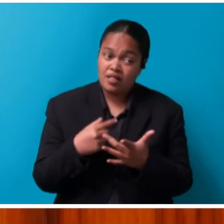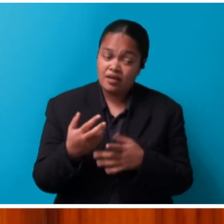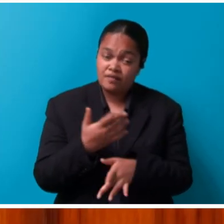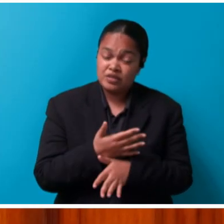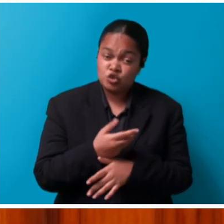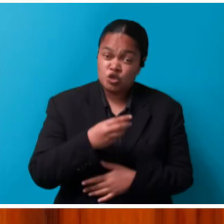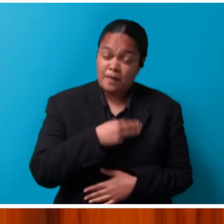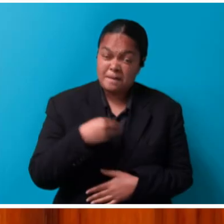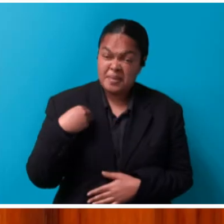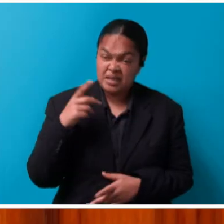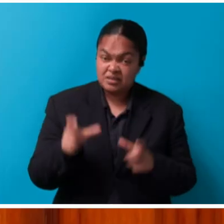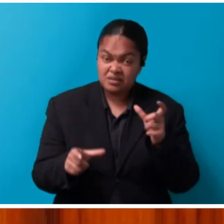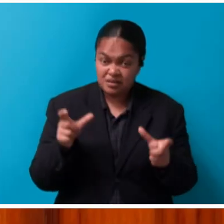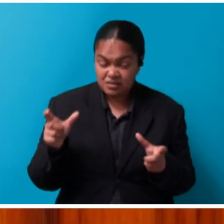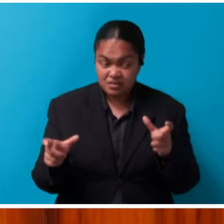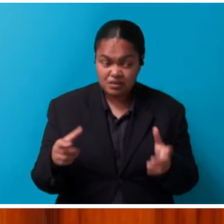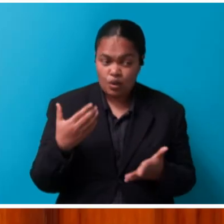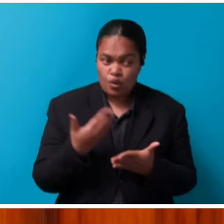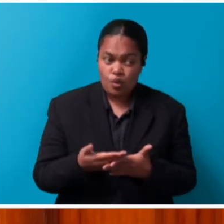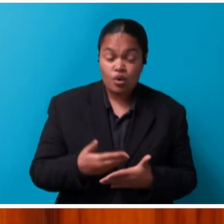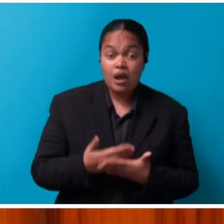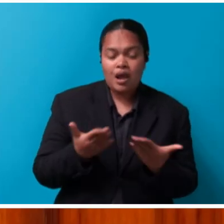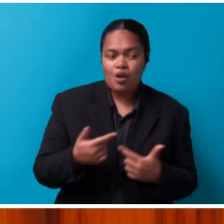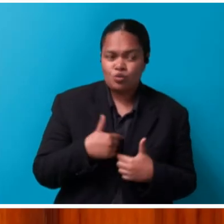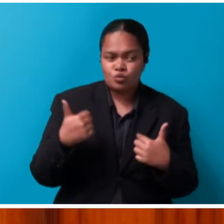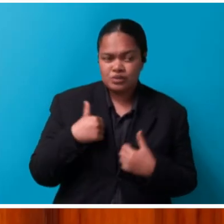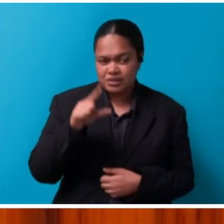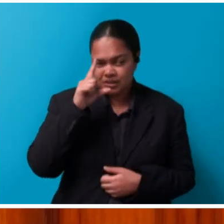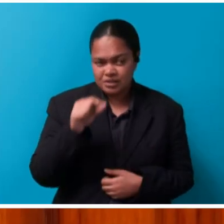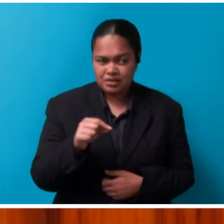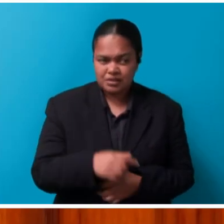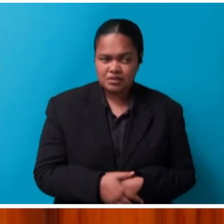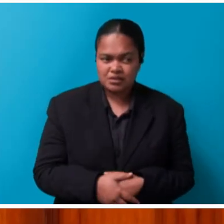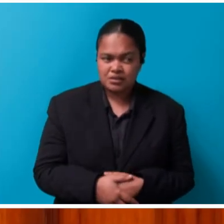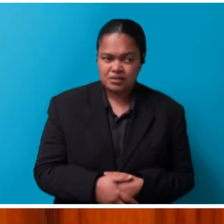ministers on how we can